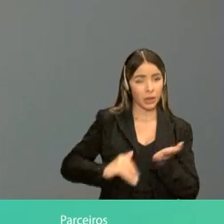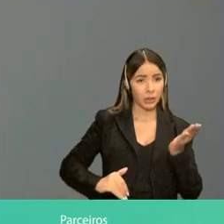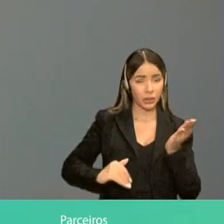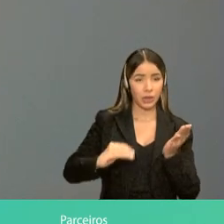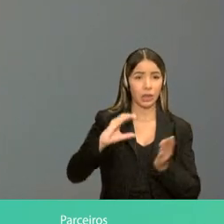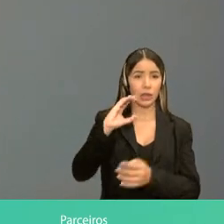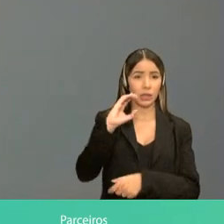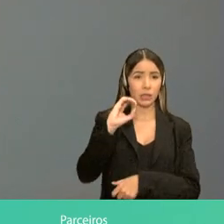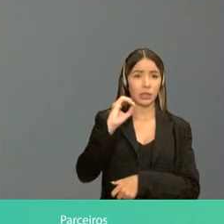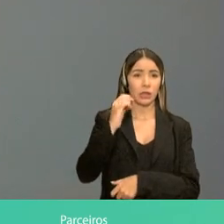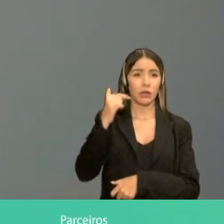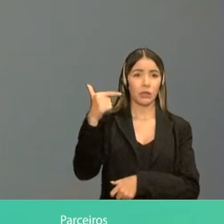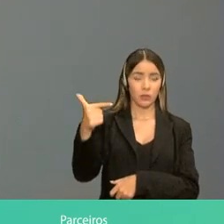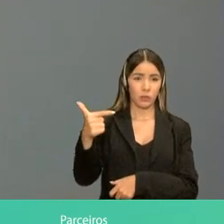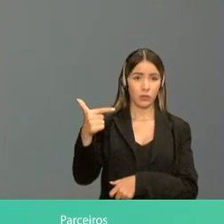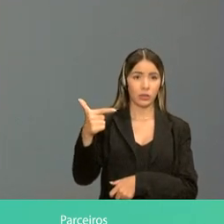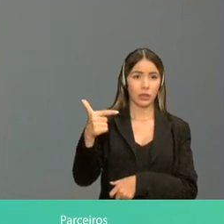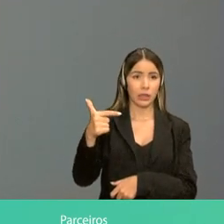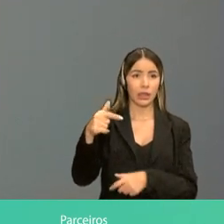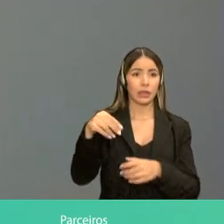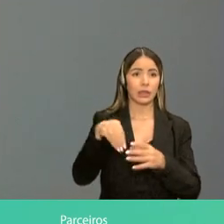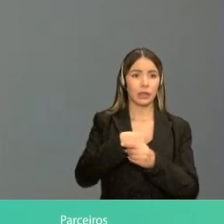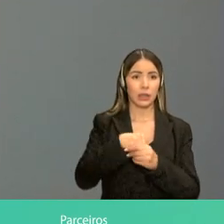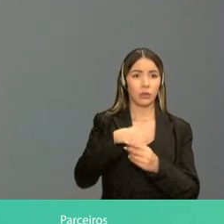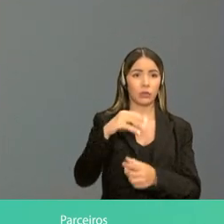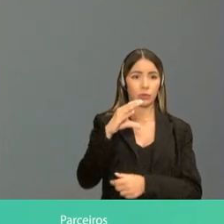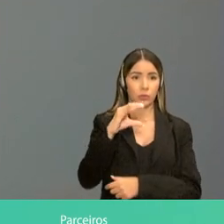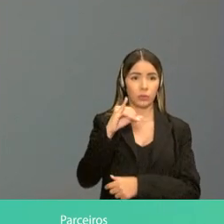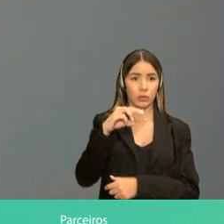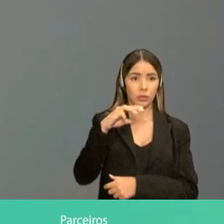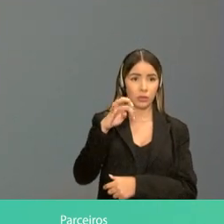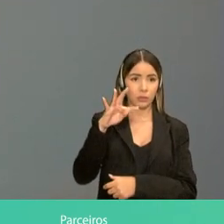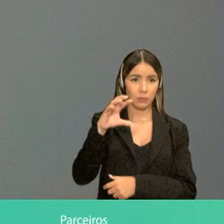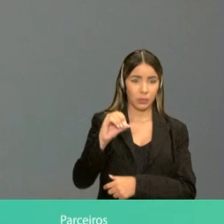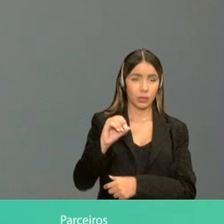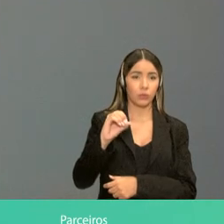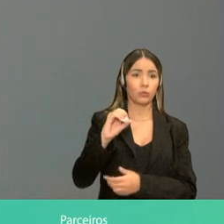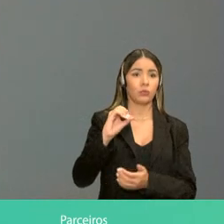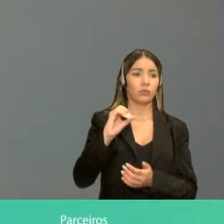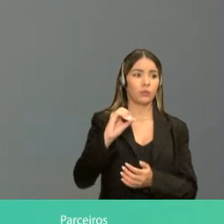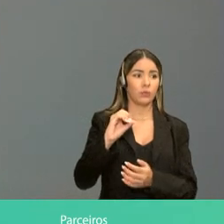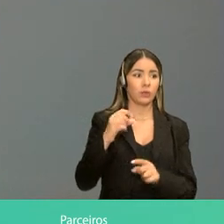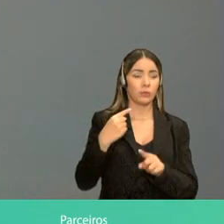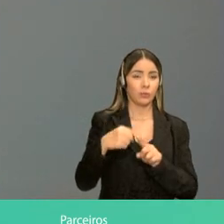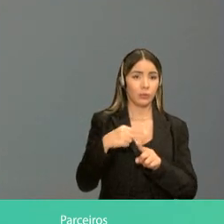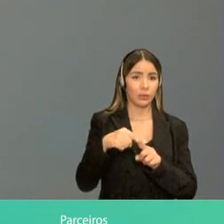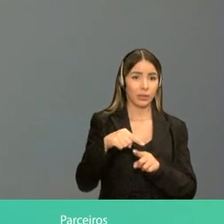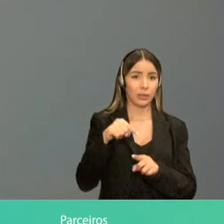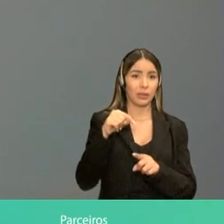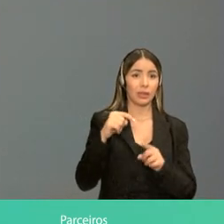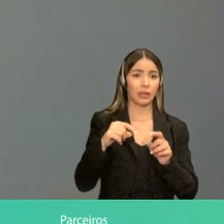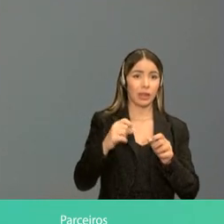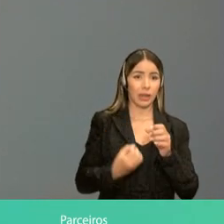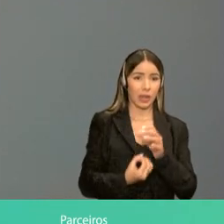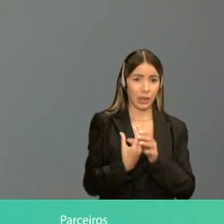decarbonization, consuming a lot of fuel, everything from fossil